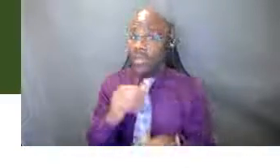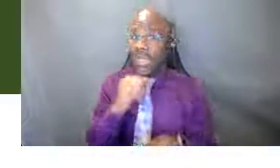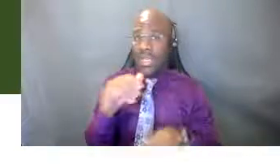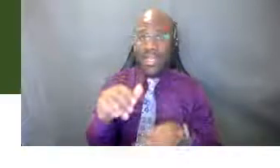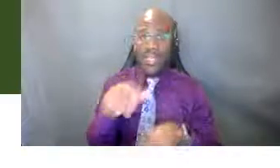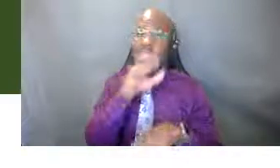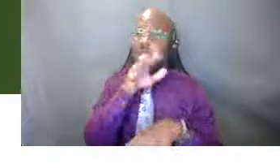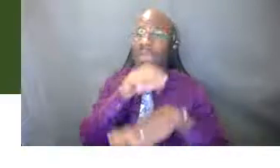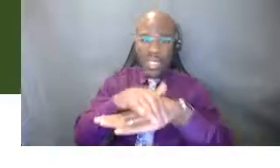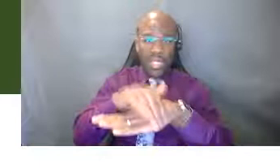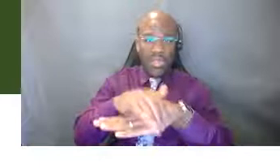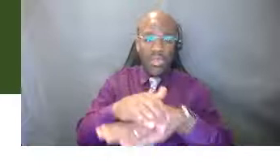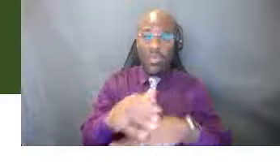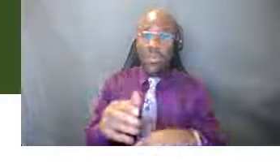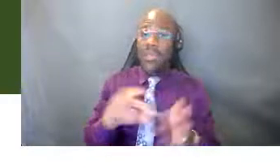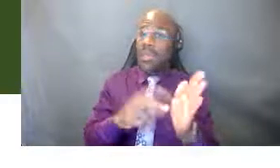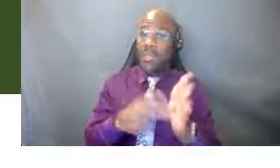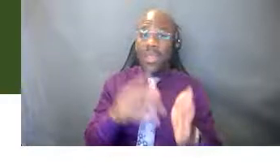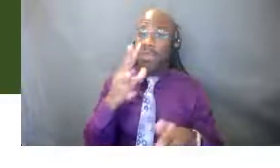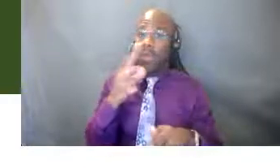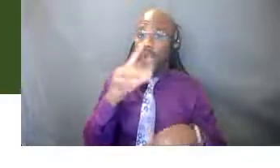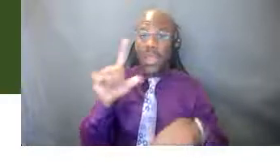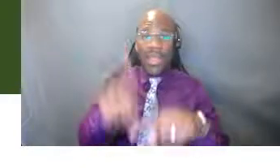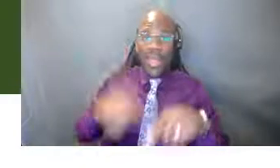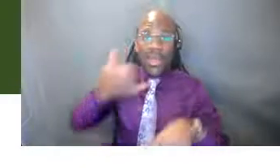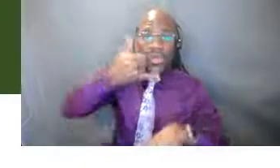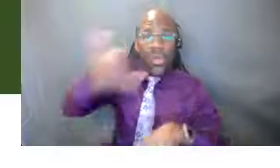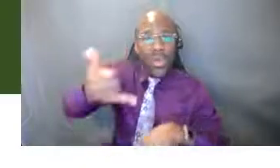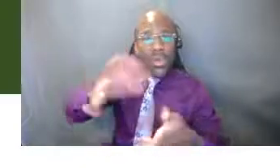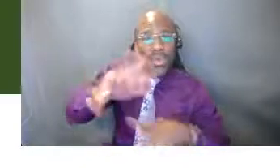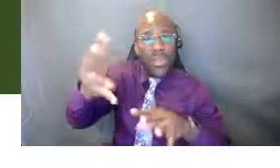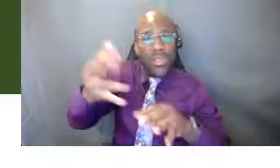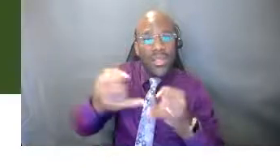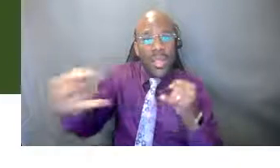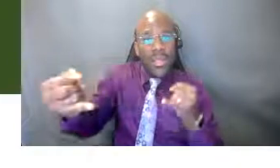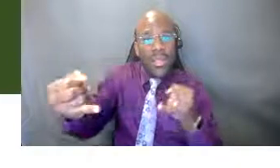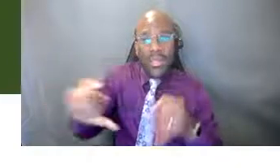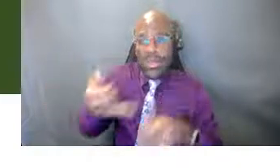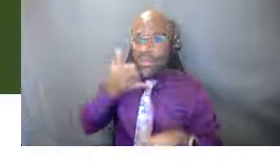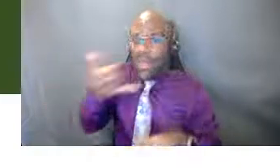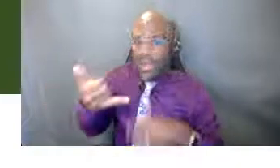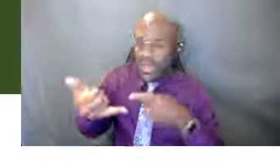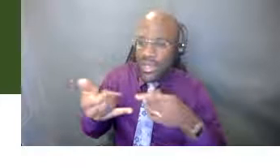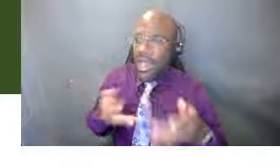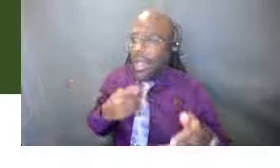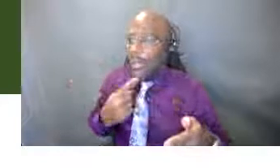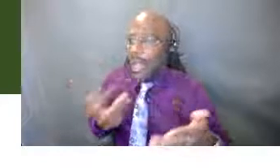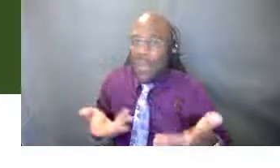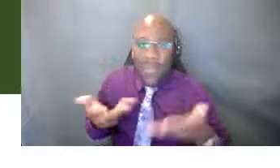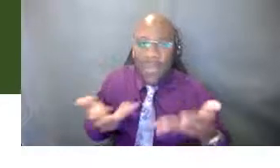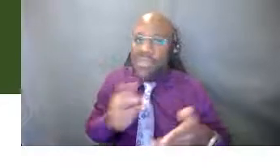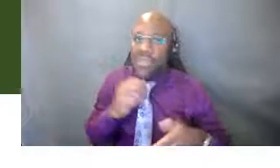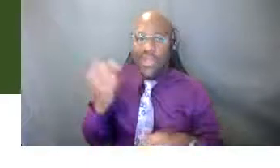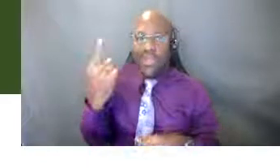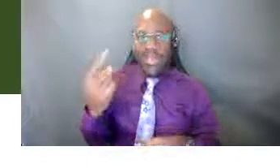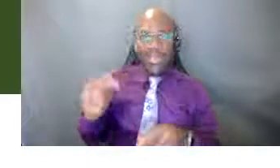unable to access the crisis line. So the police are the only option. And in this